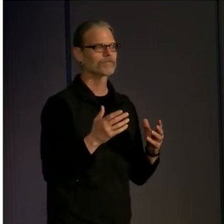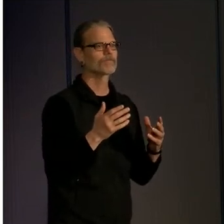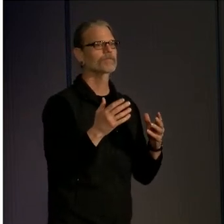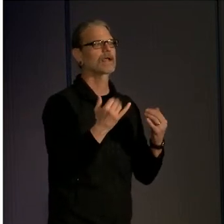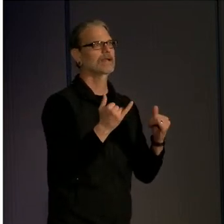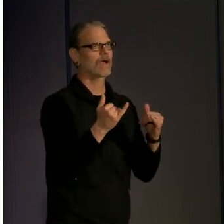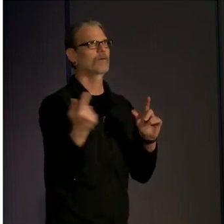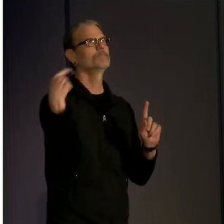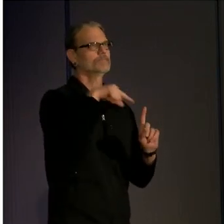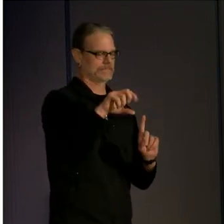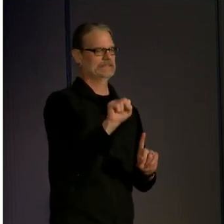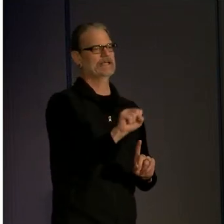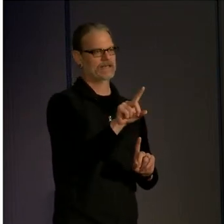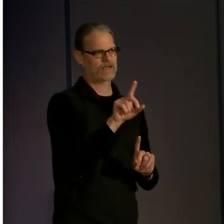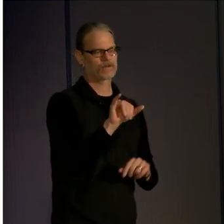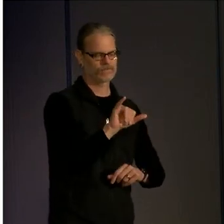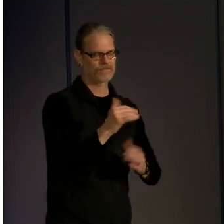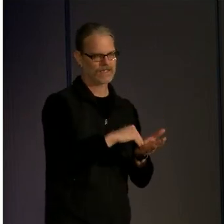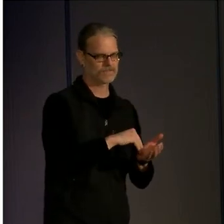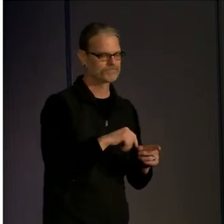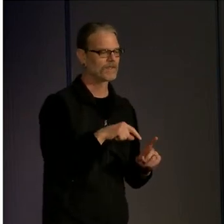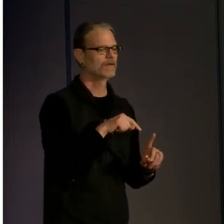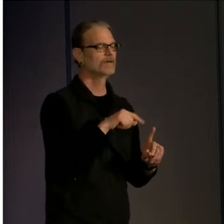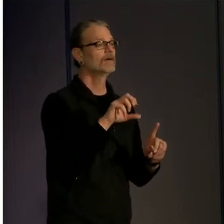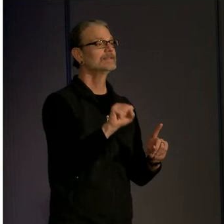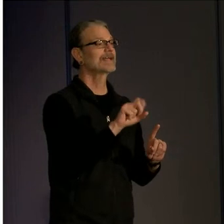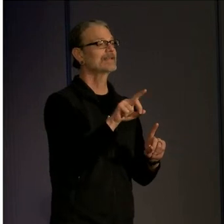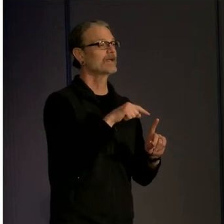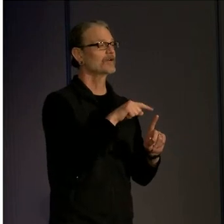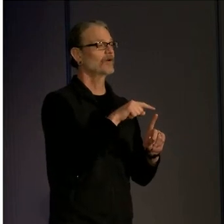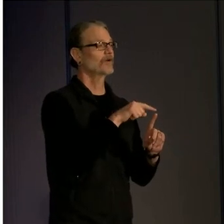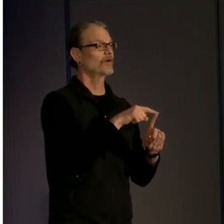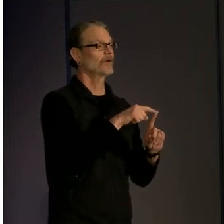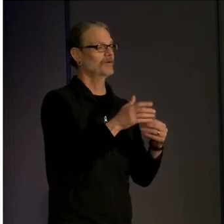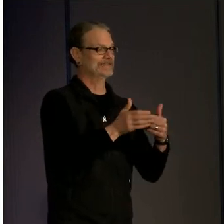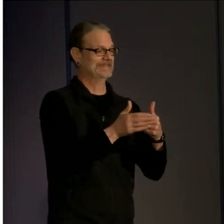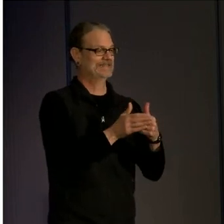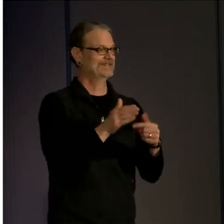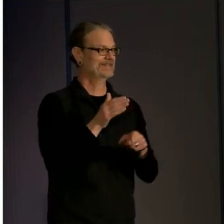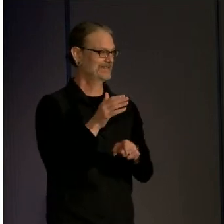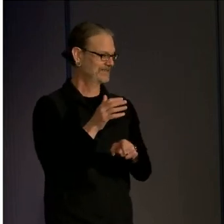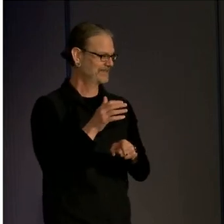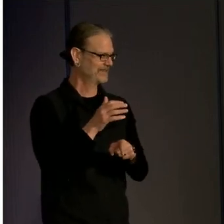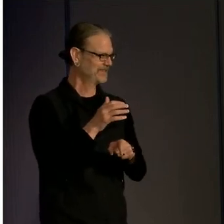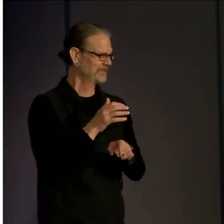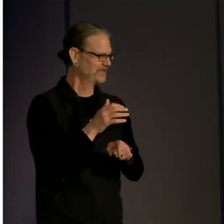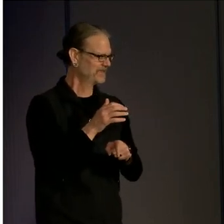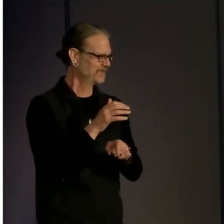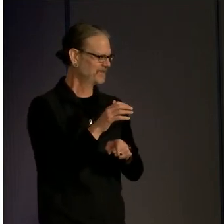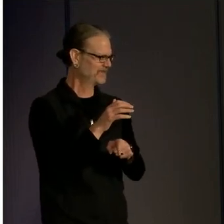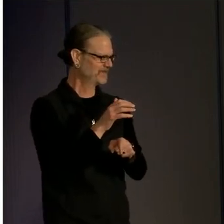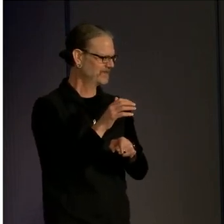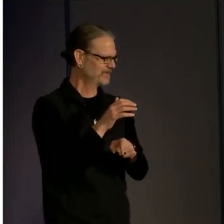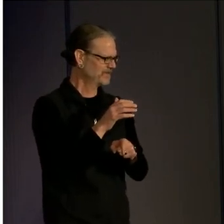back to San Diego. San Diego was right next to a place called Little Italy. That was where a